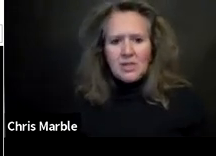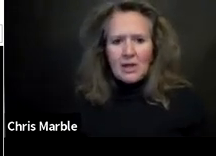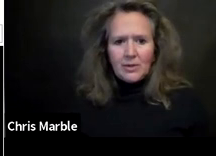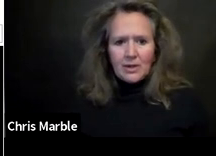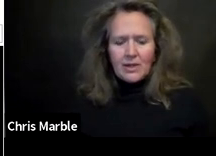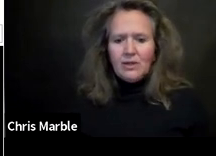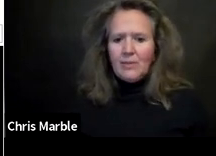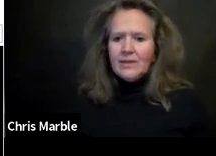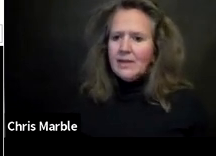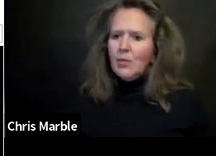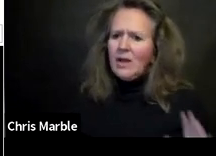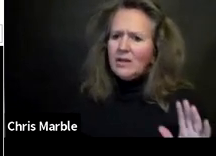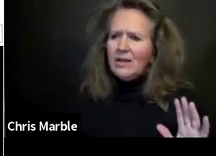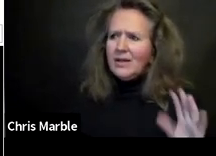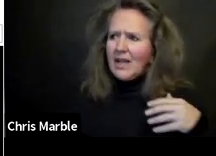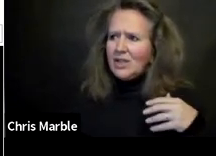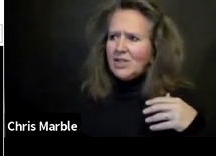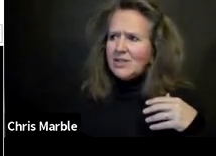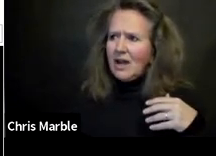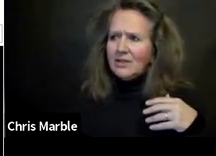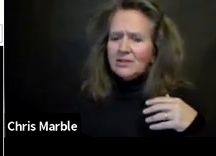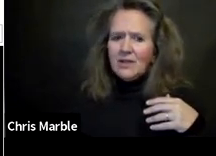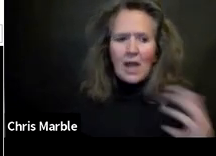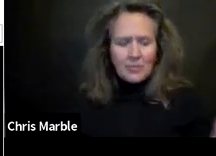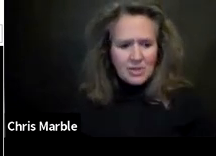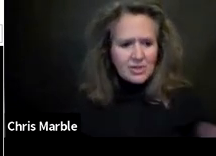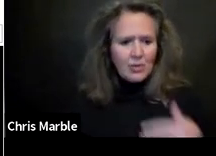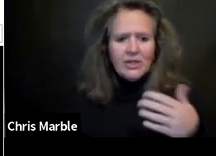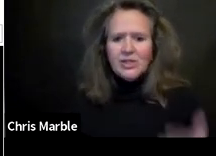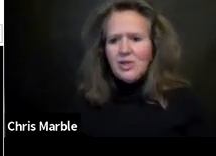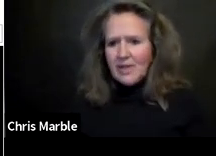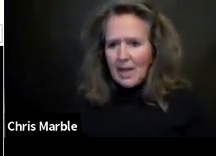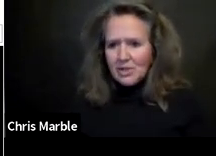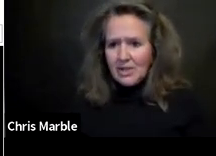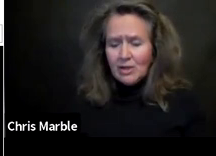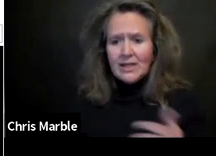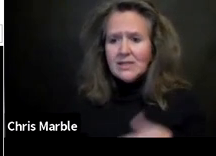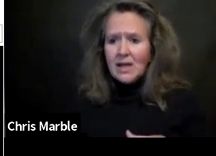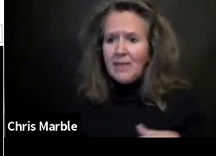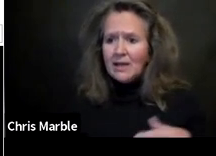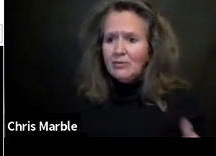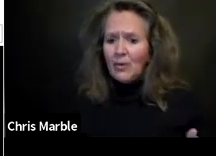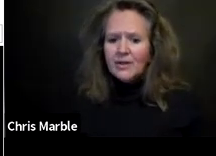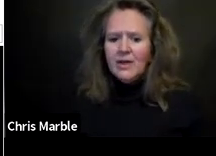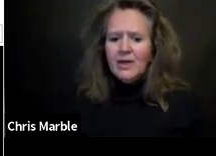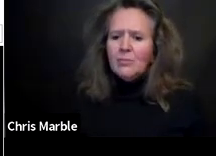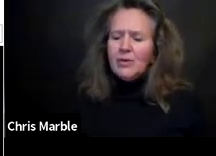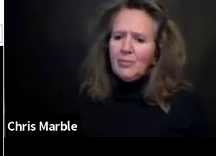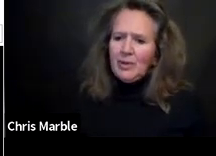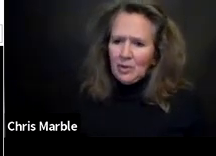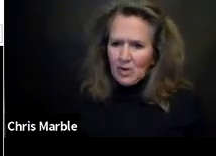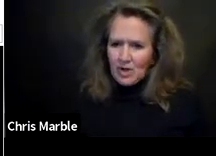misconception out there that you might think, well, I could just hire a captionist or we can just use captioning or I can type back and forth.